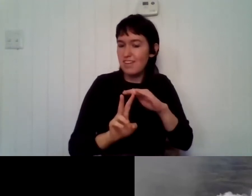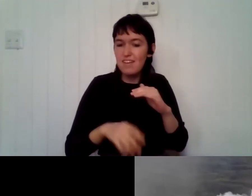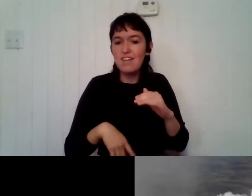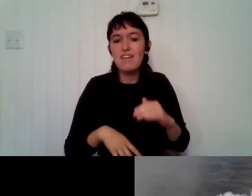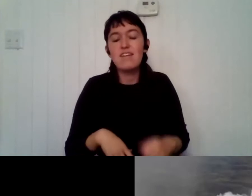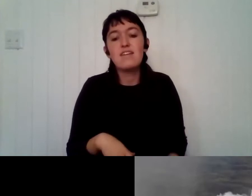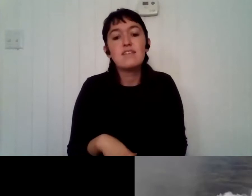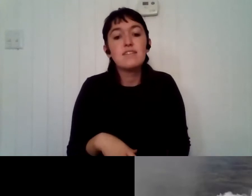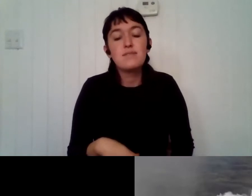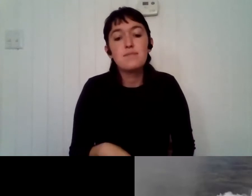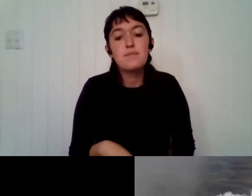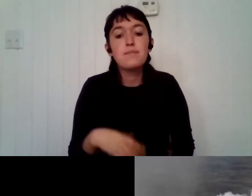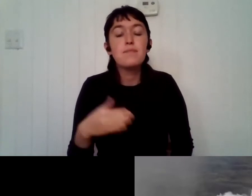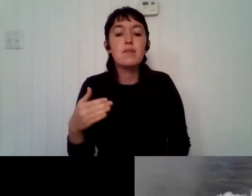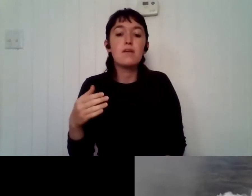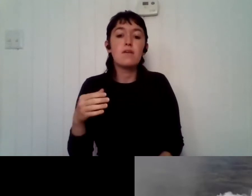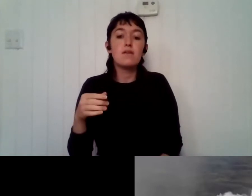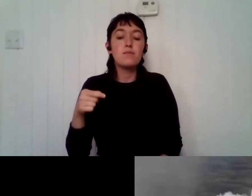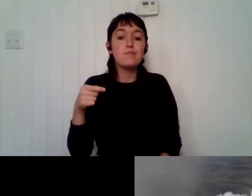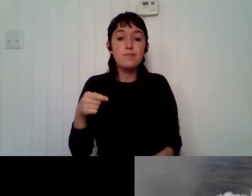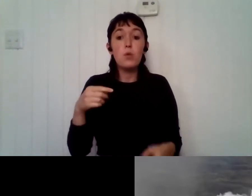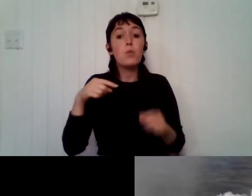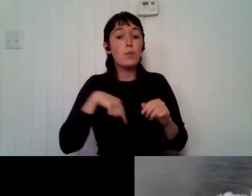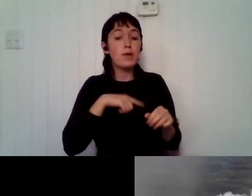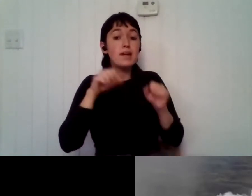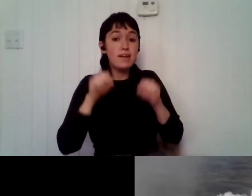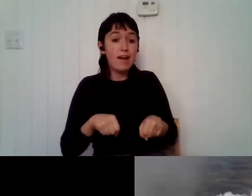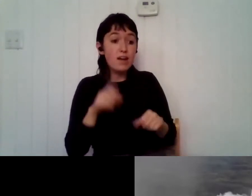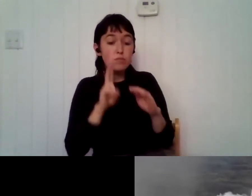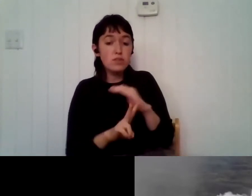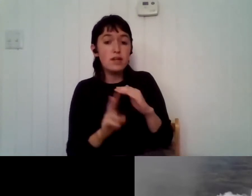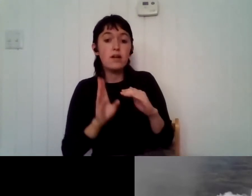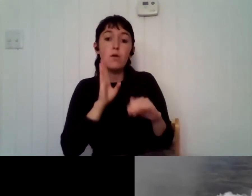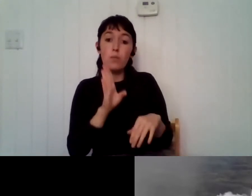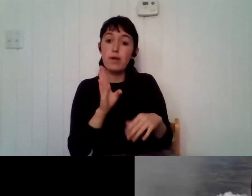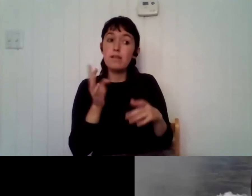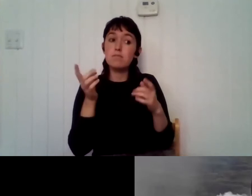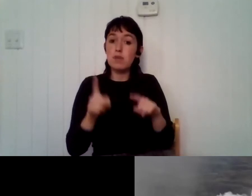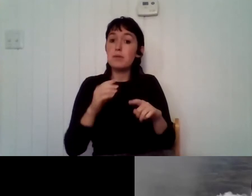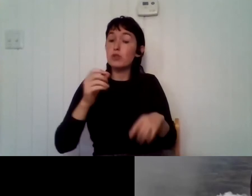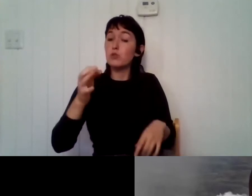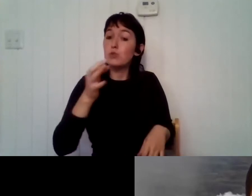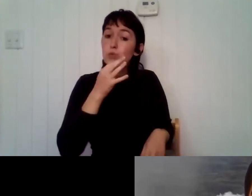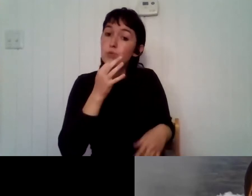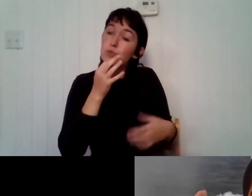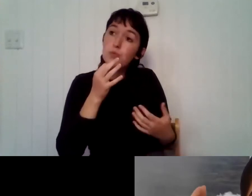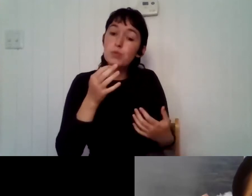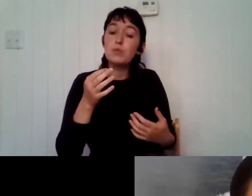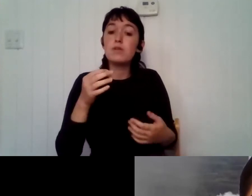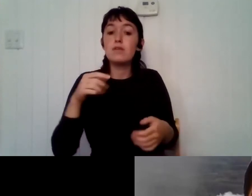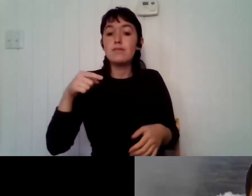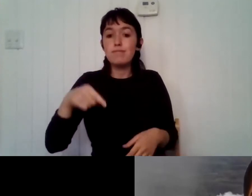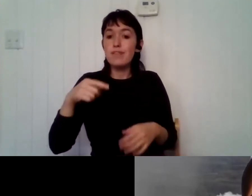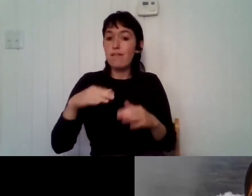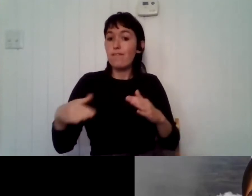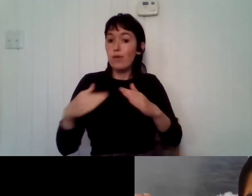or because this volcano has been inflating, we know that the floor is going up, then this volcano has a